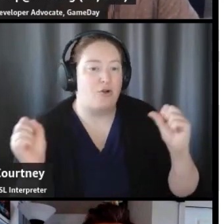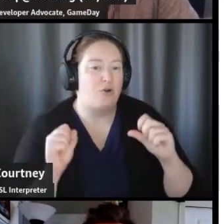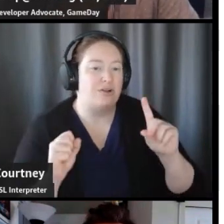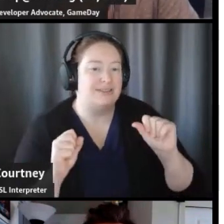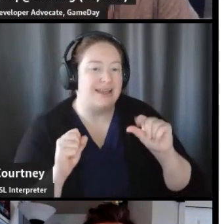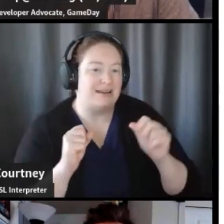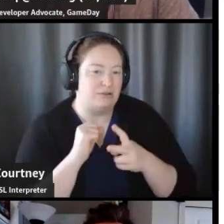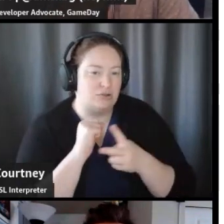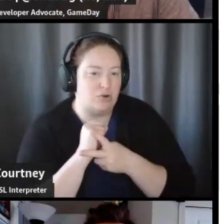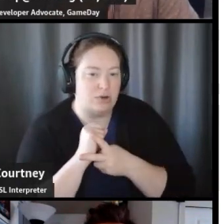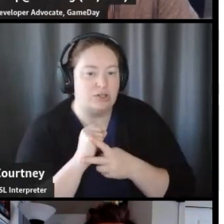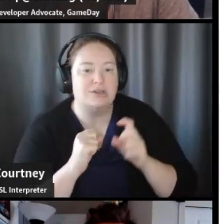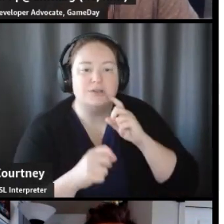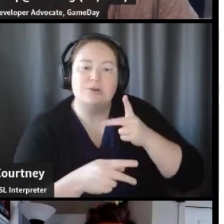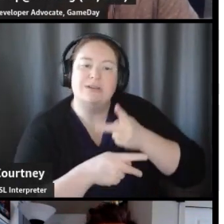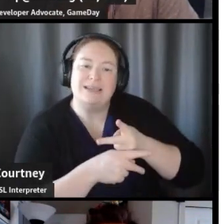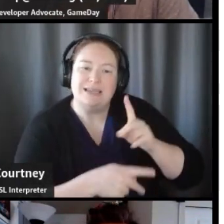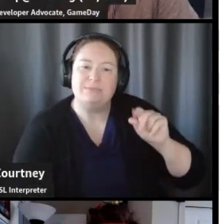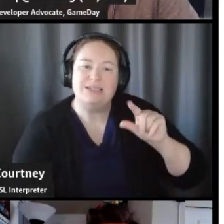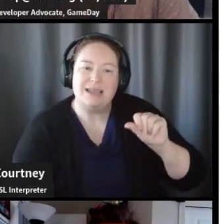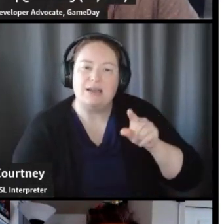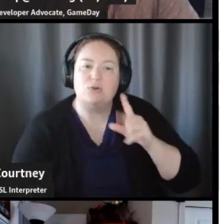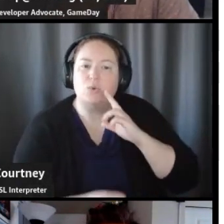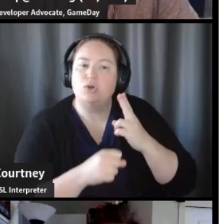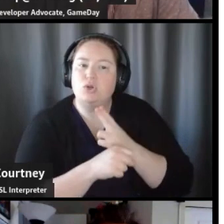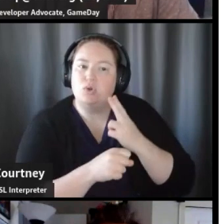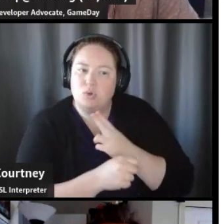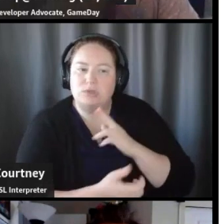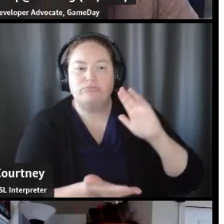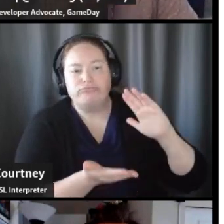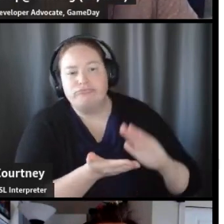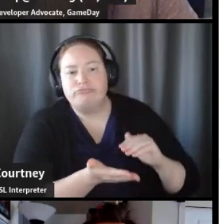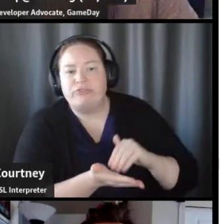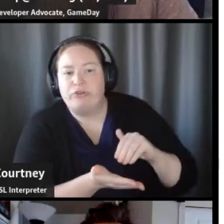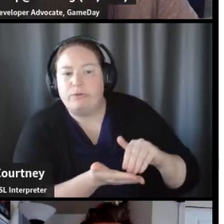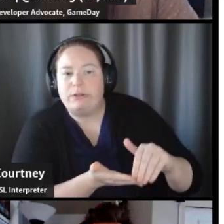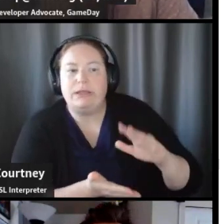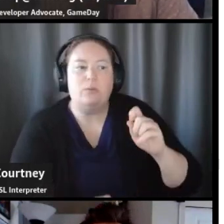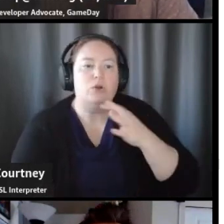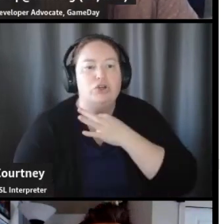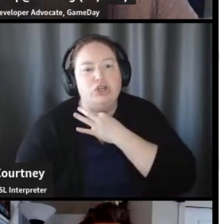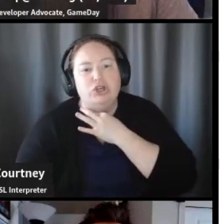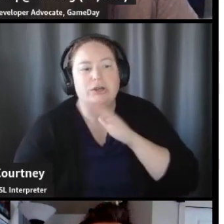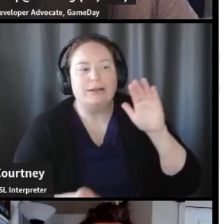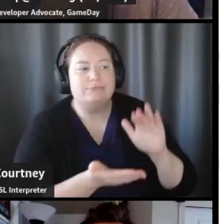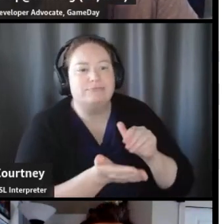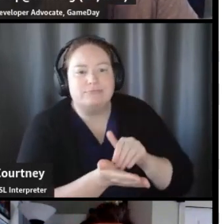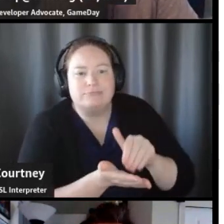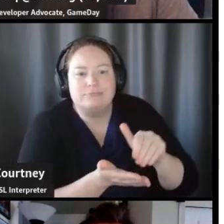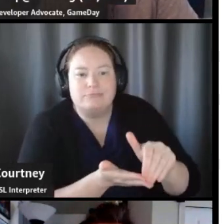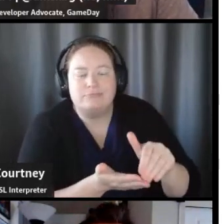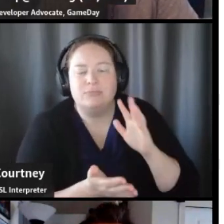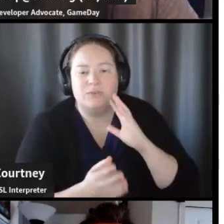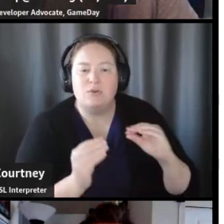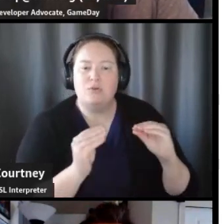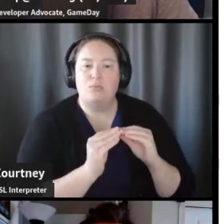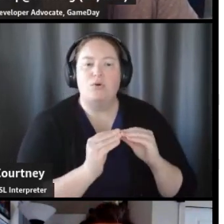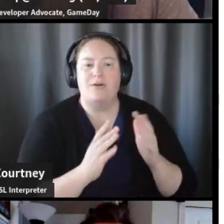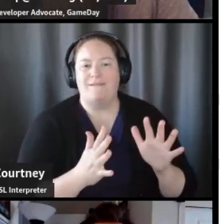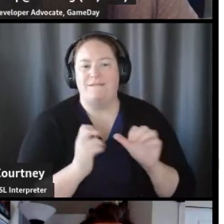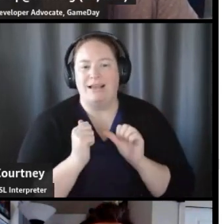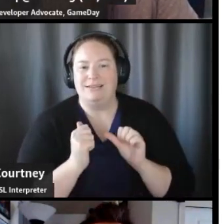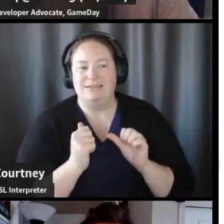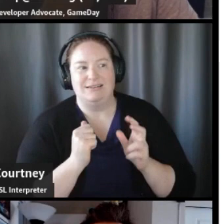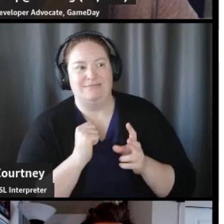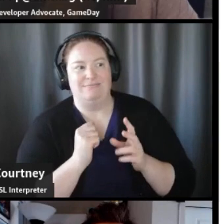to keep data that you use less frequently or query less frequently into a sort of a more cost-efficient